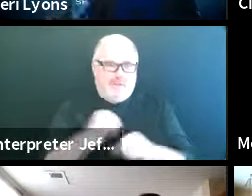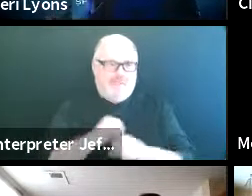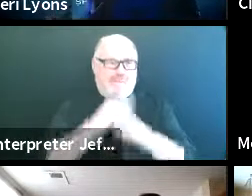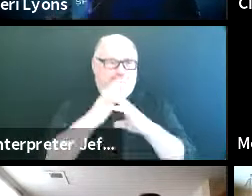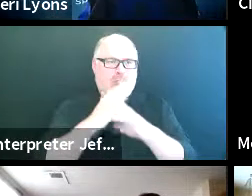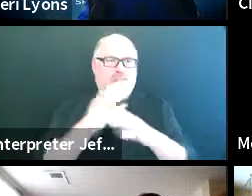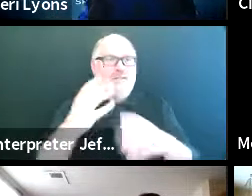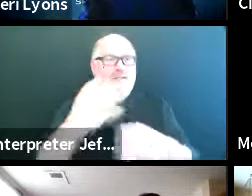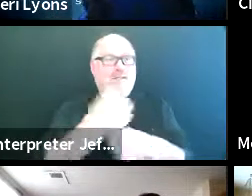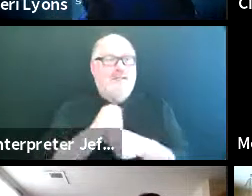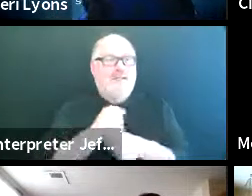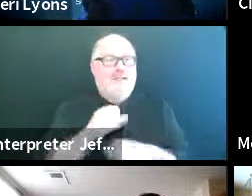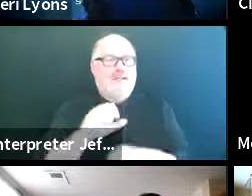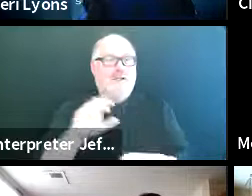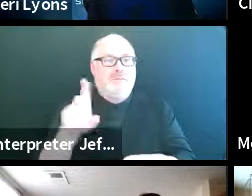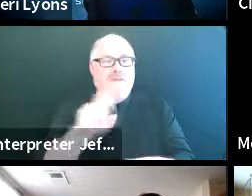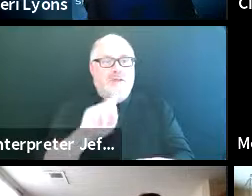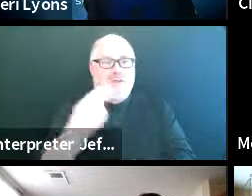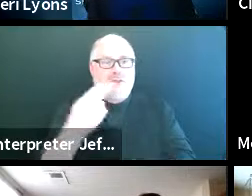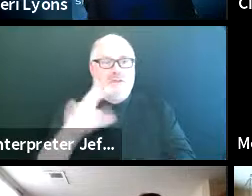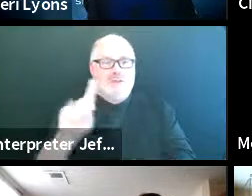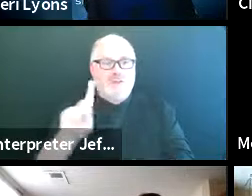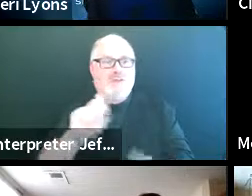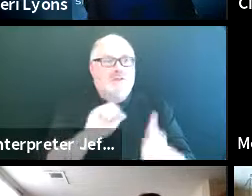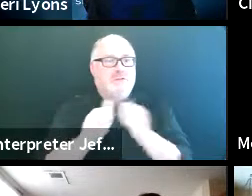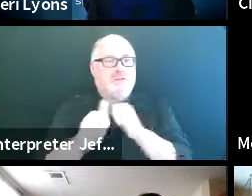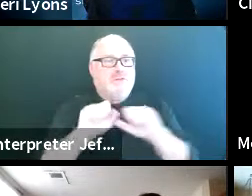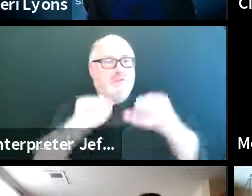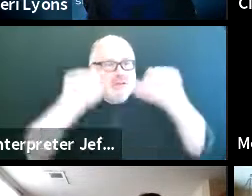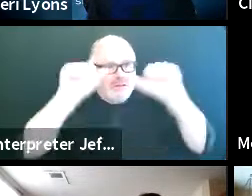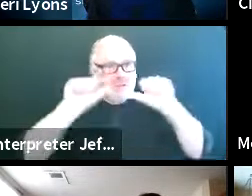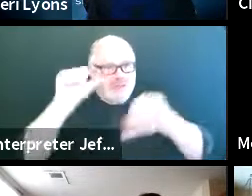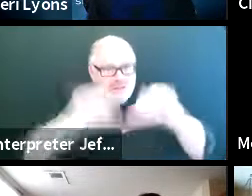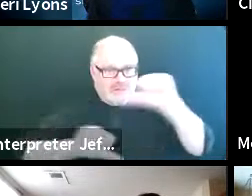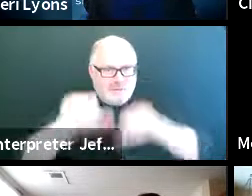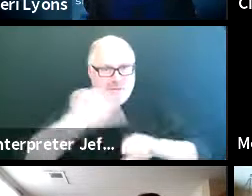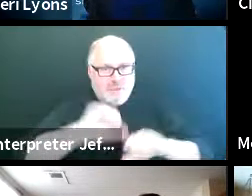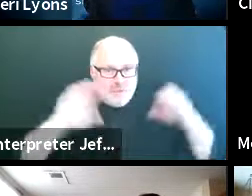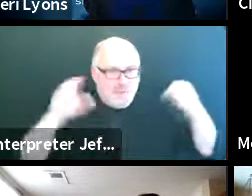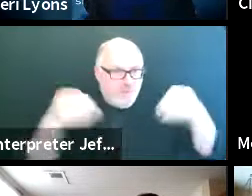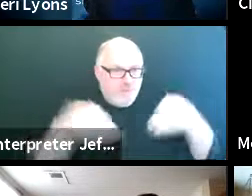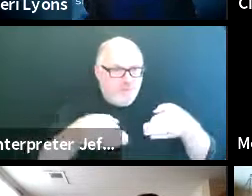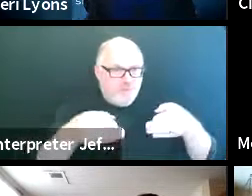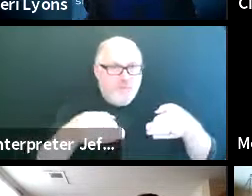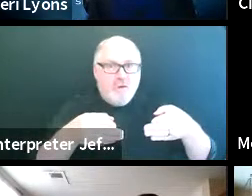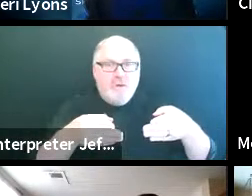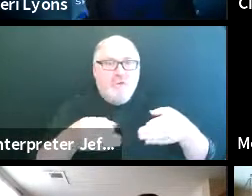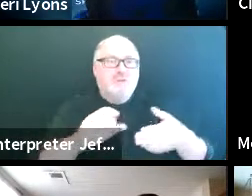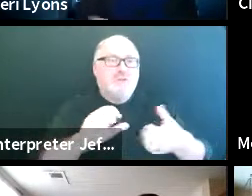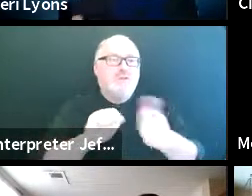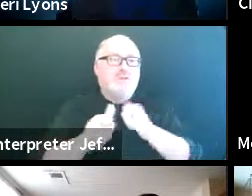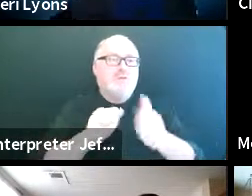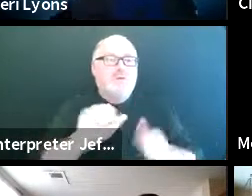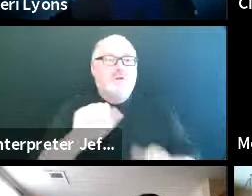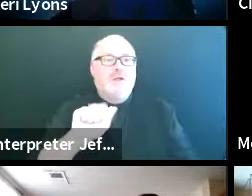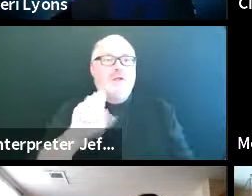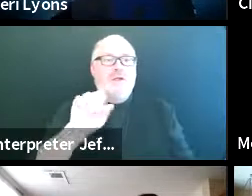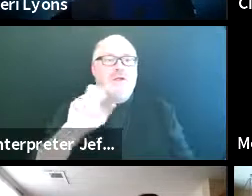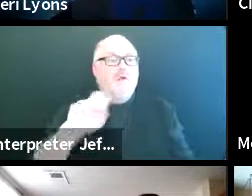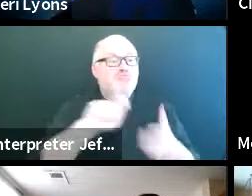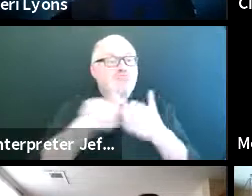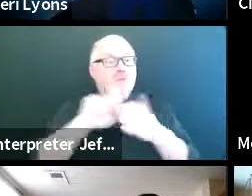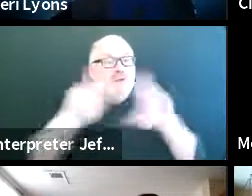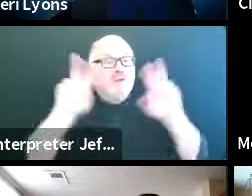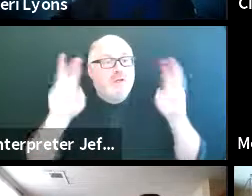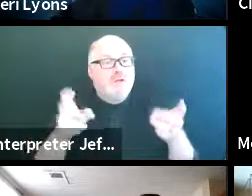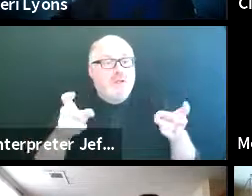receiving doctorate in sport and exercise science. His concentration is sport administration, and his dissertation topic